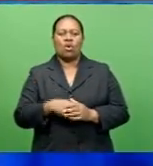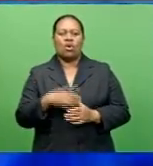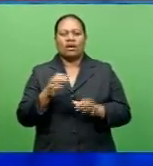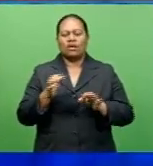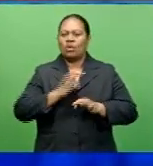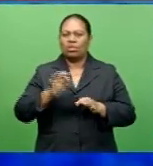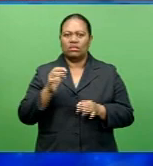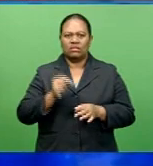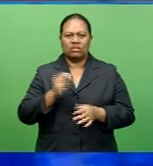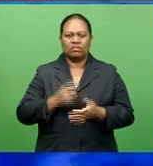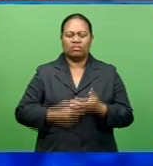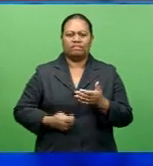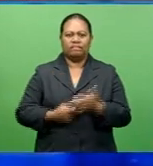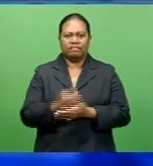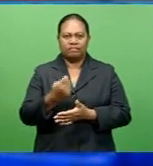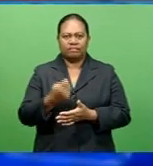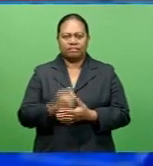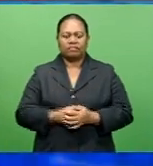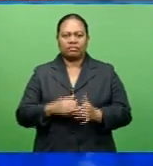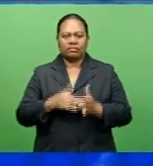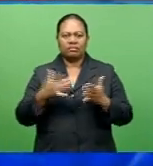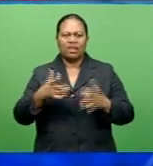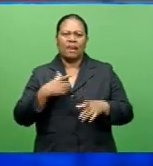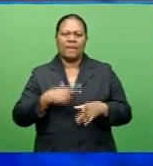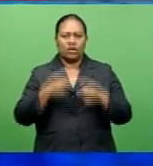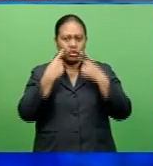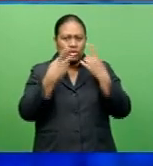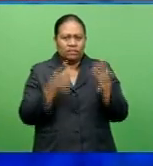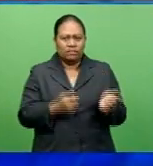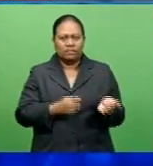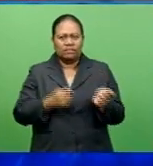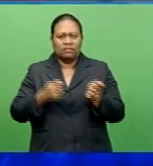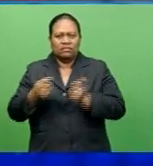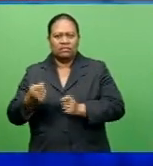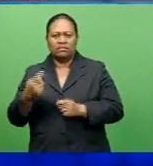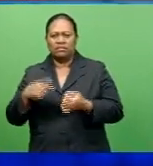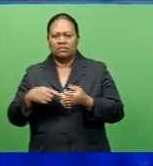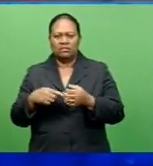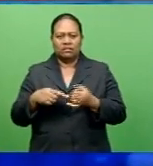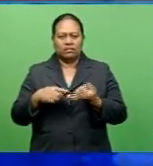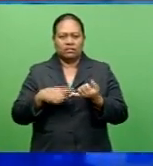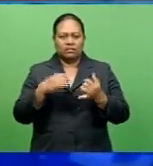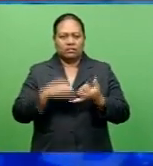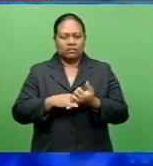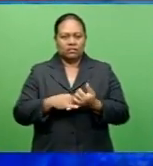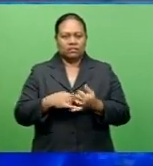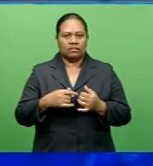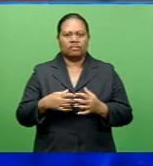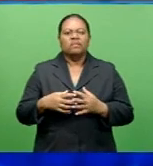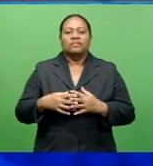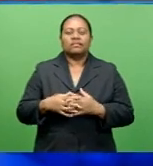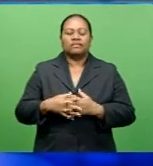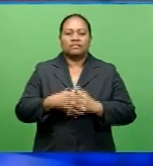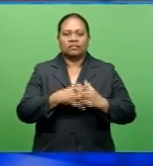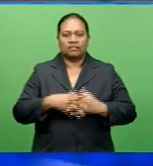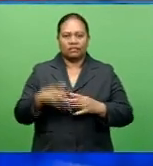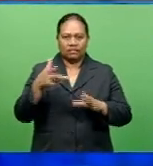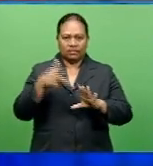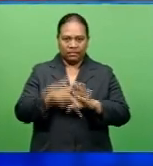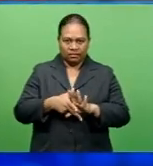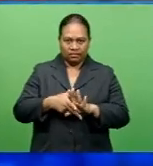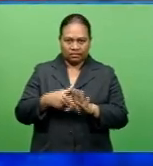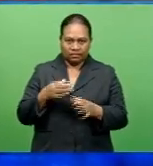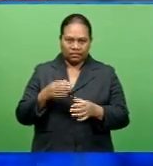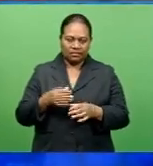by 2035. This is a dramatic shift by the largest U.S. automaker away from gasoline